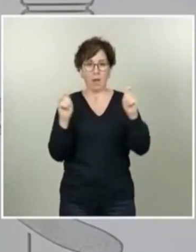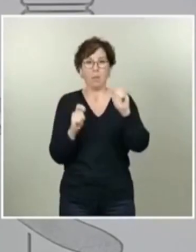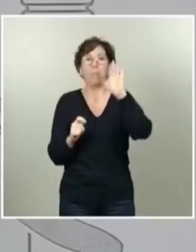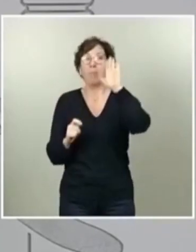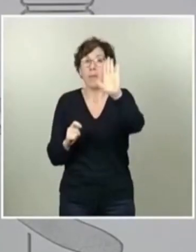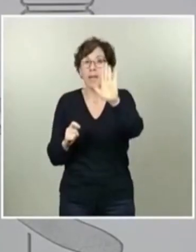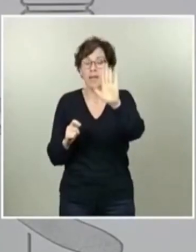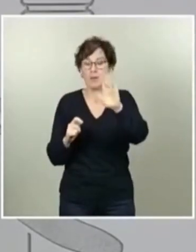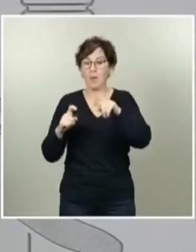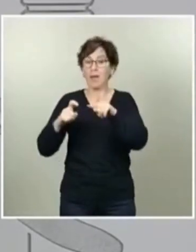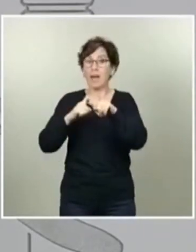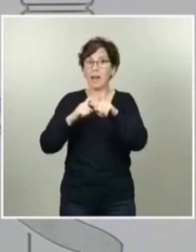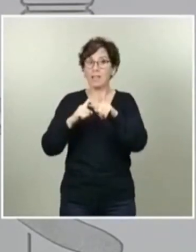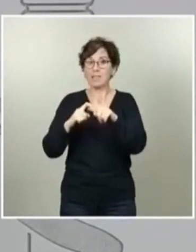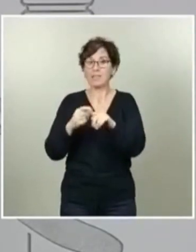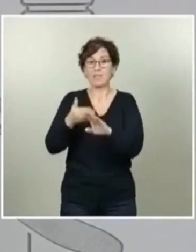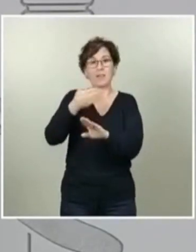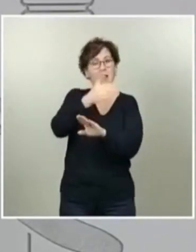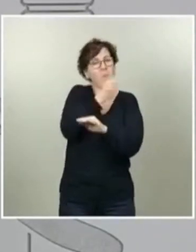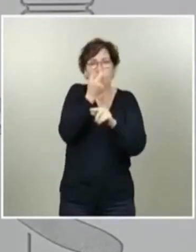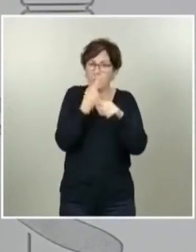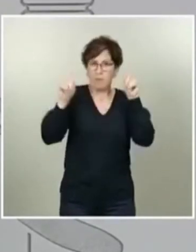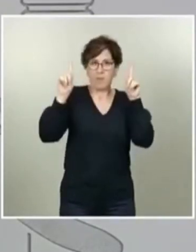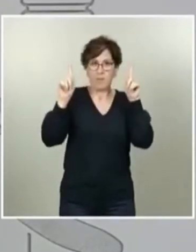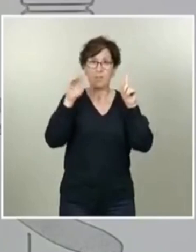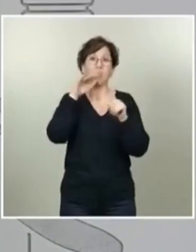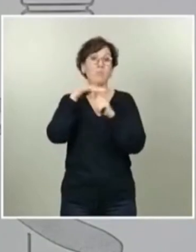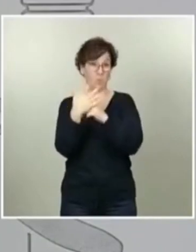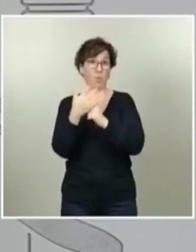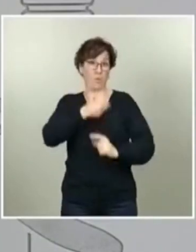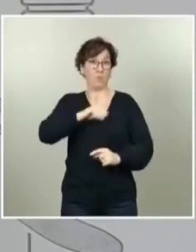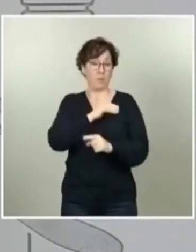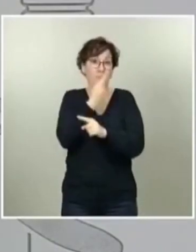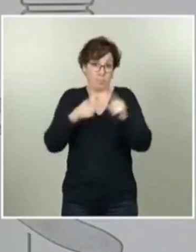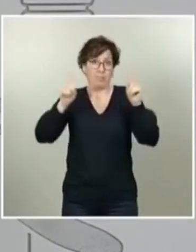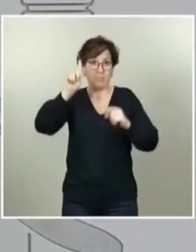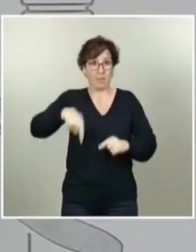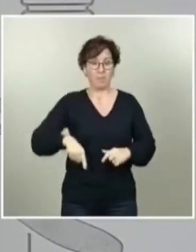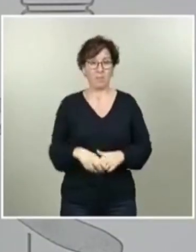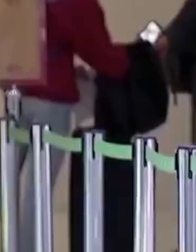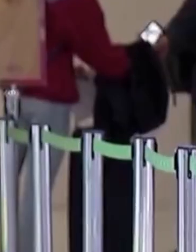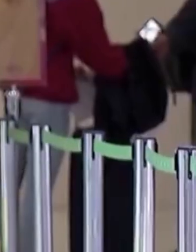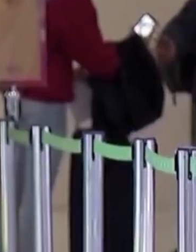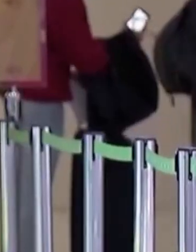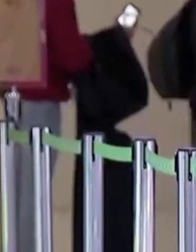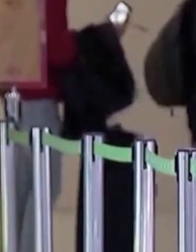very different from the previous situations because circumstances in Spain have changed.